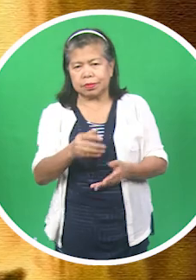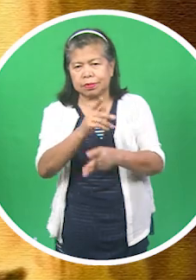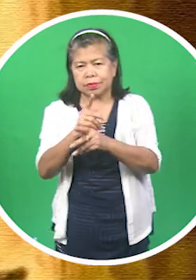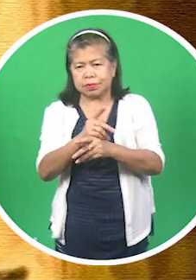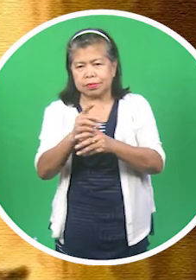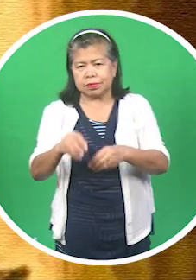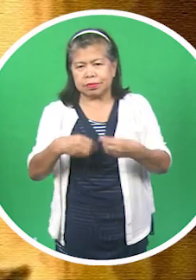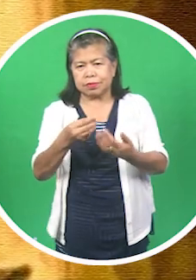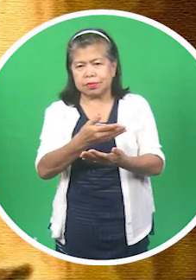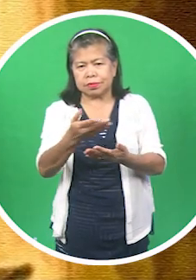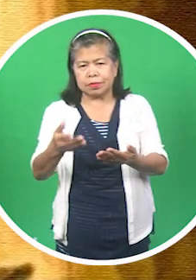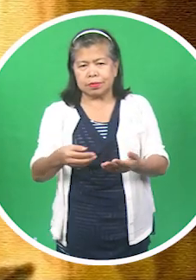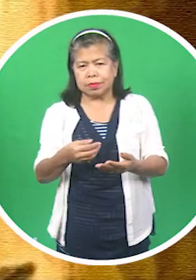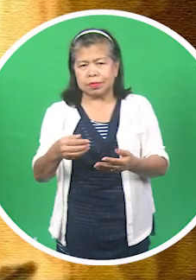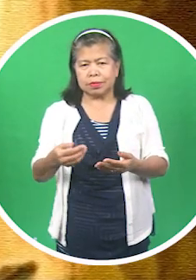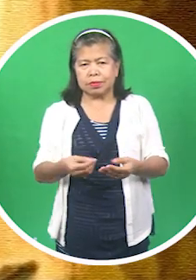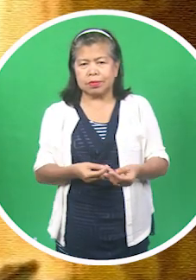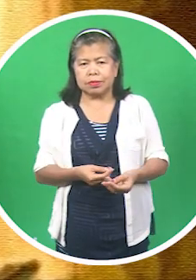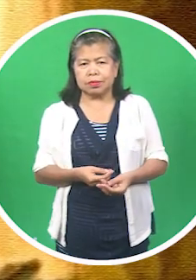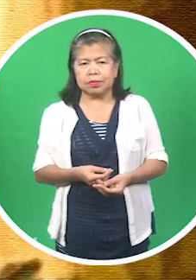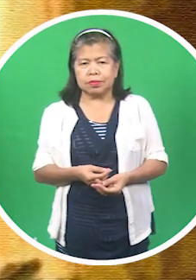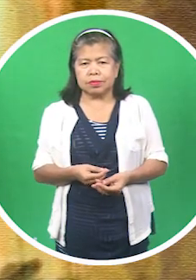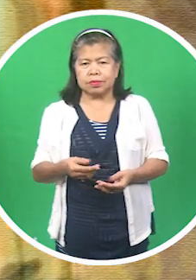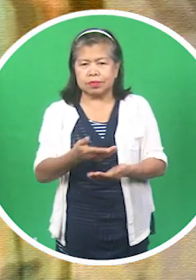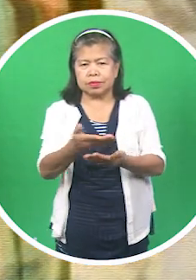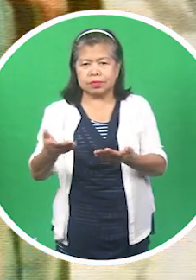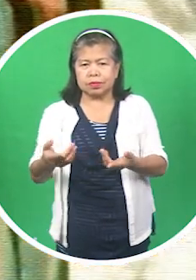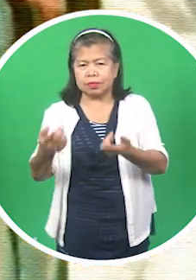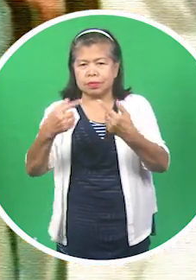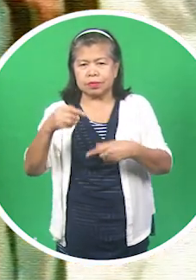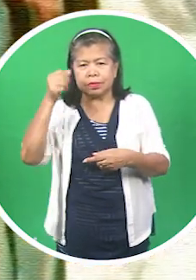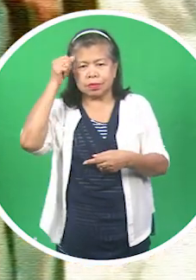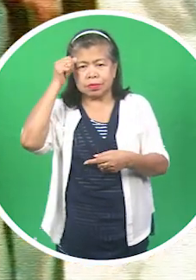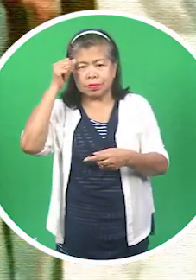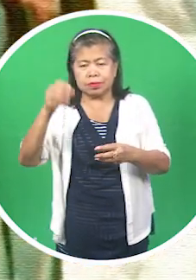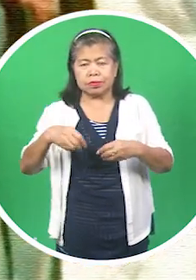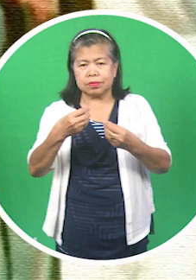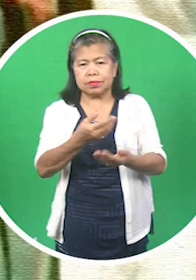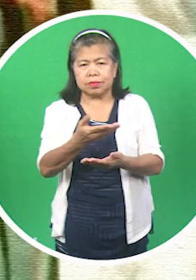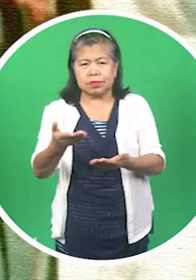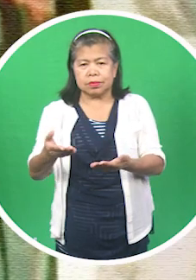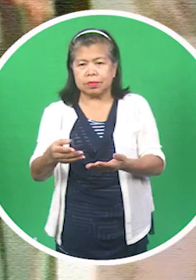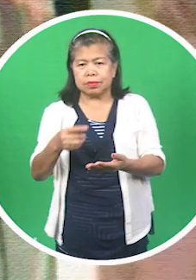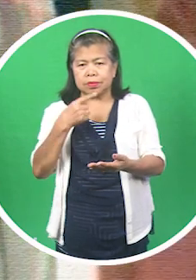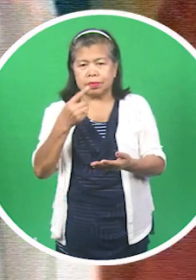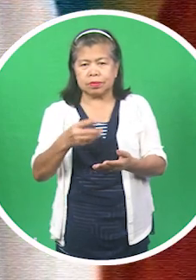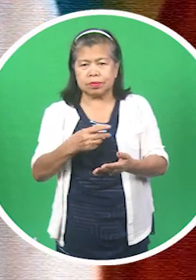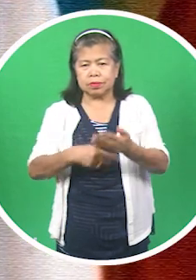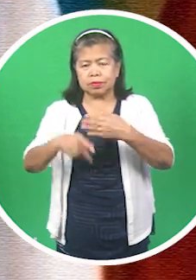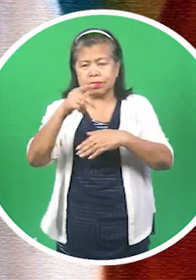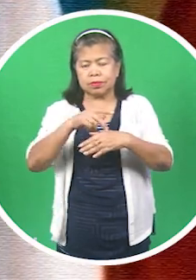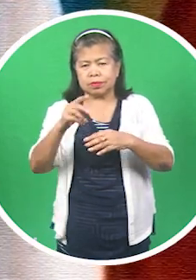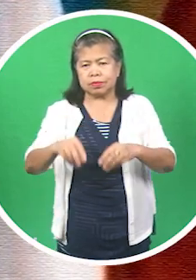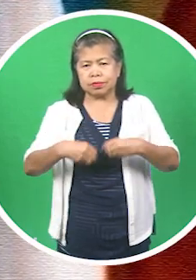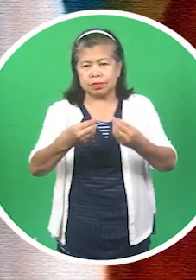One day, two women were fighting over a baby. They came to Solomon for him to judge who